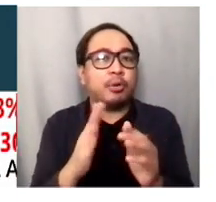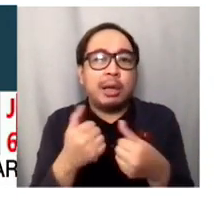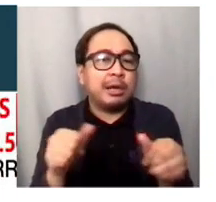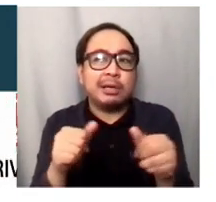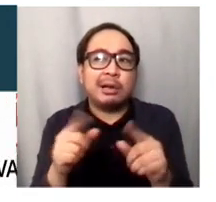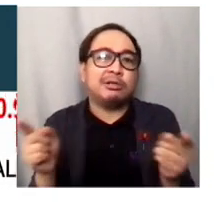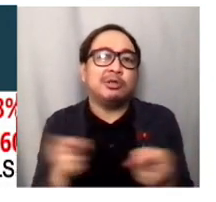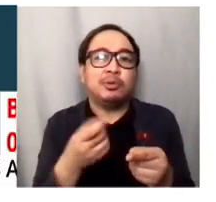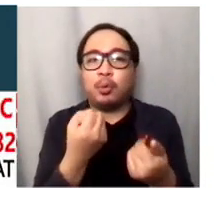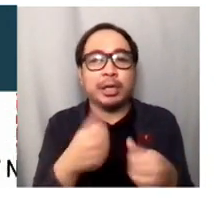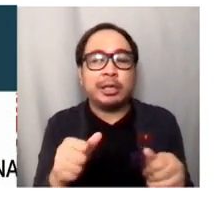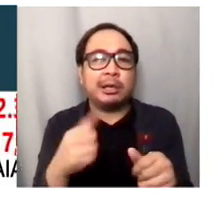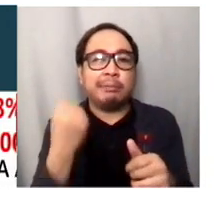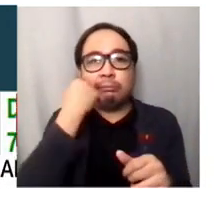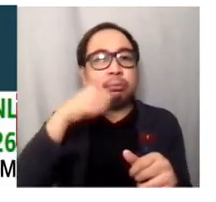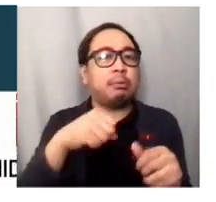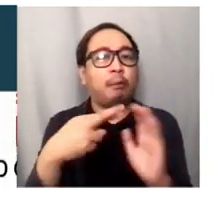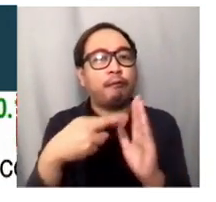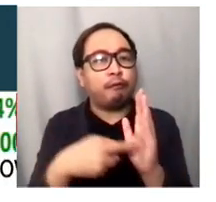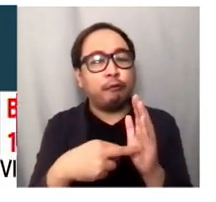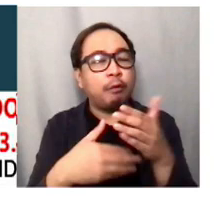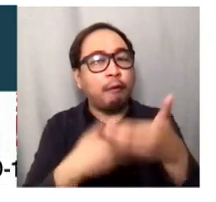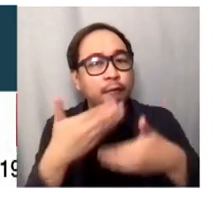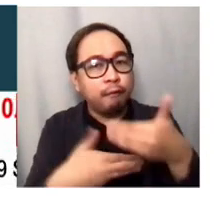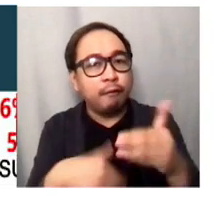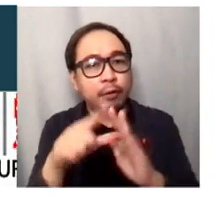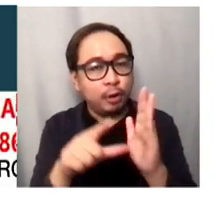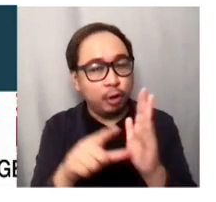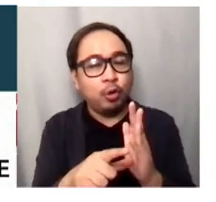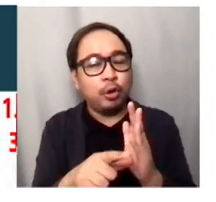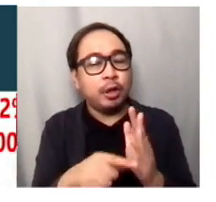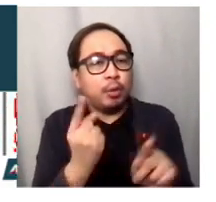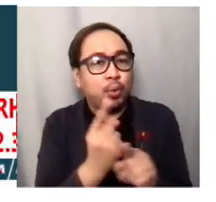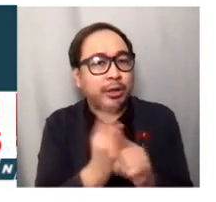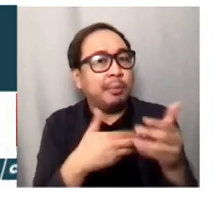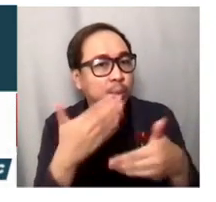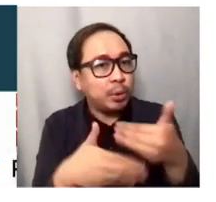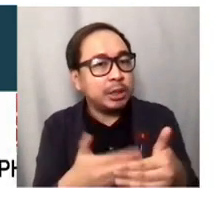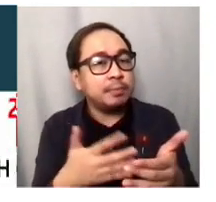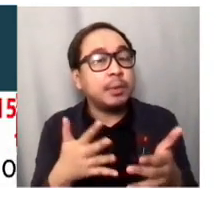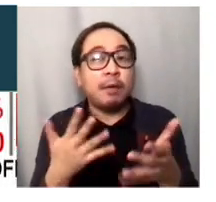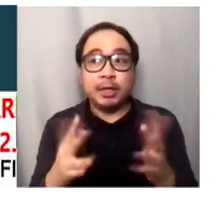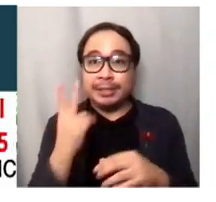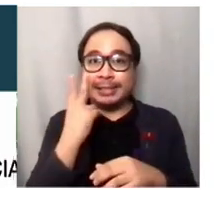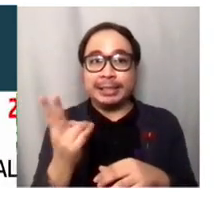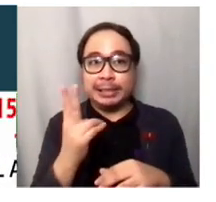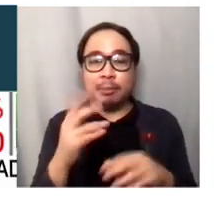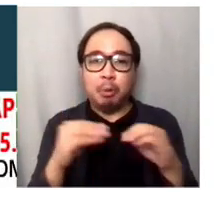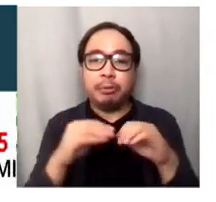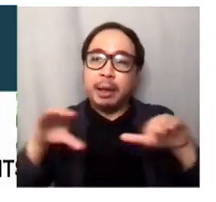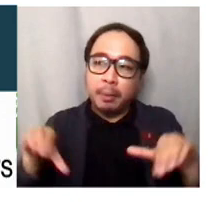breach of the rule of law and due process. And we've also seen quite recently more decisive action against